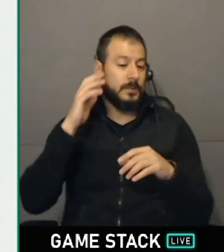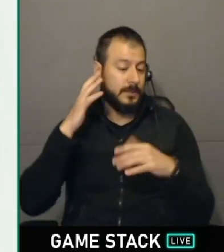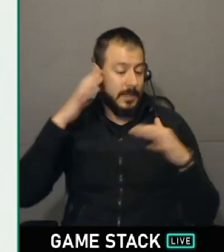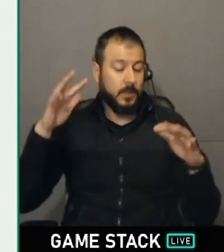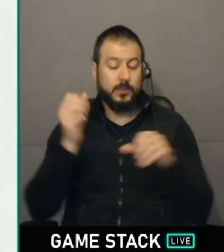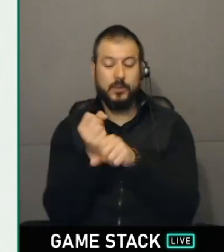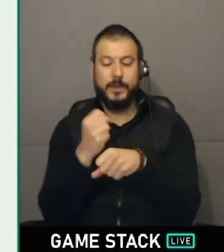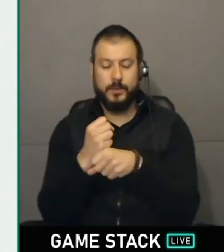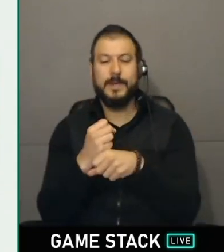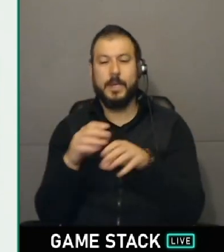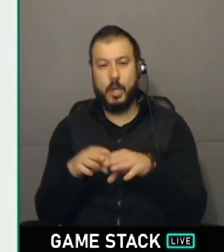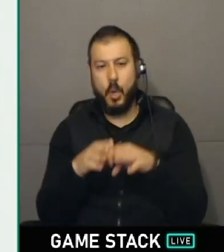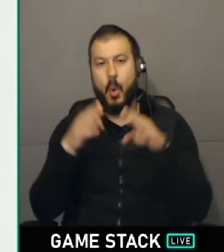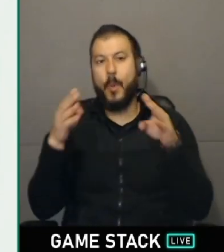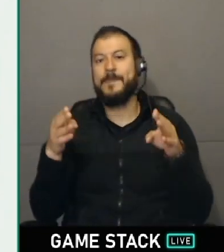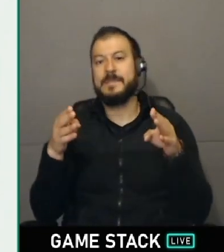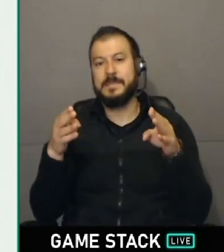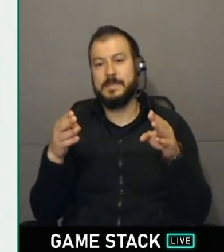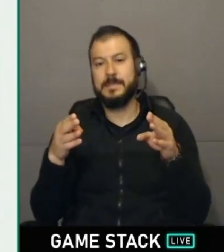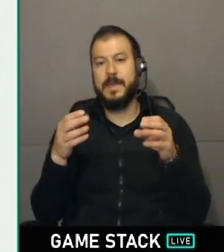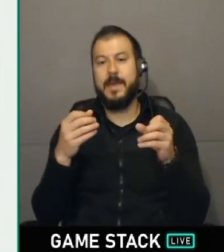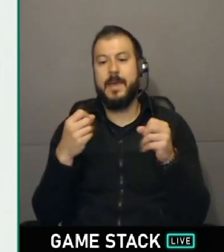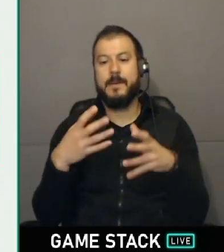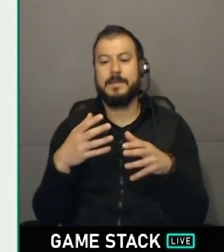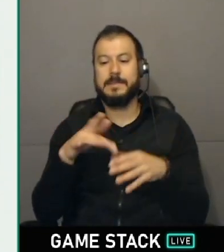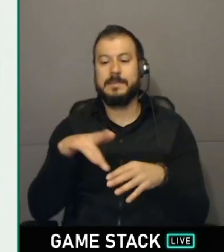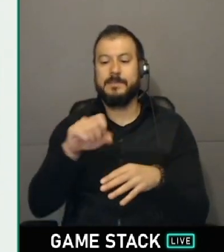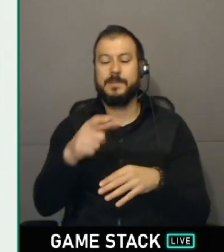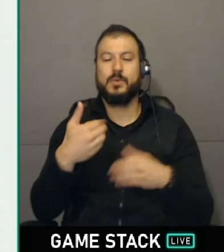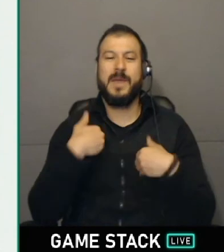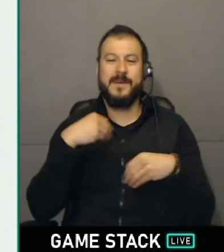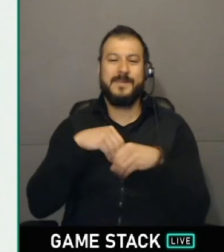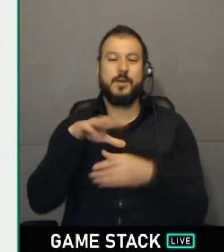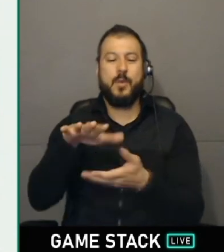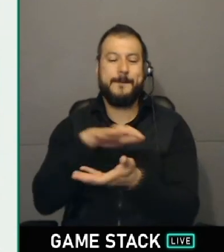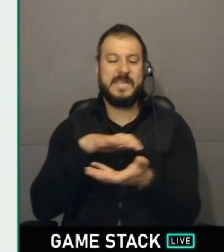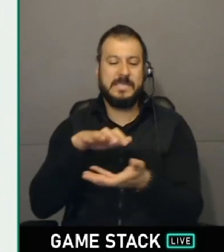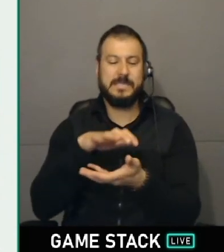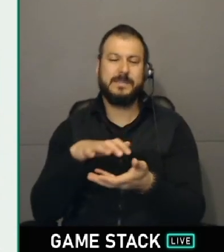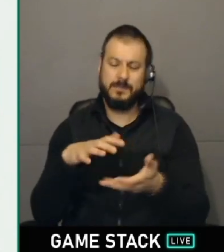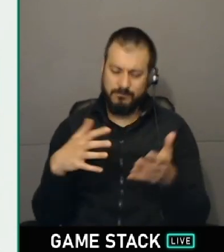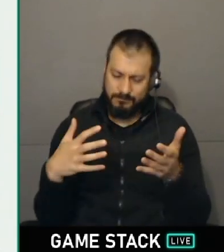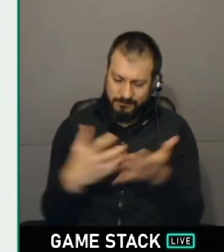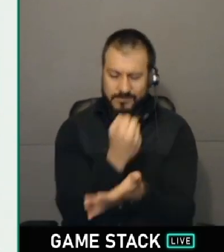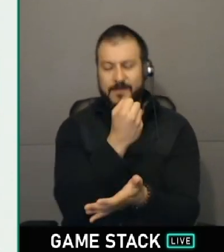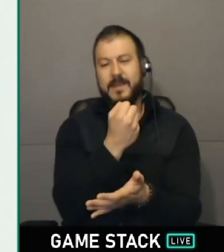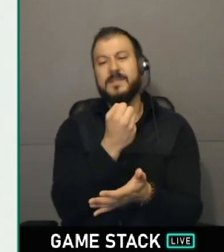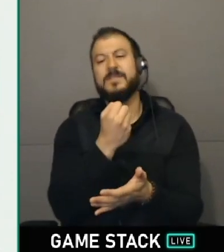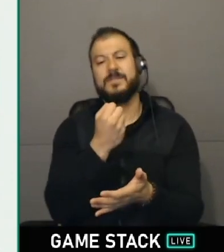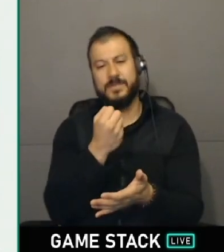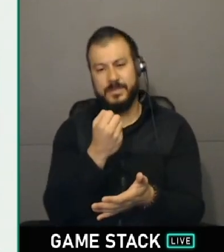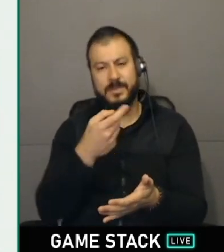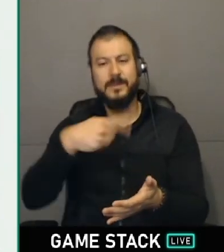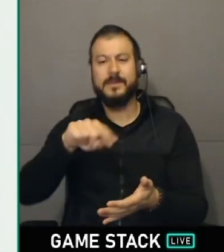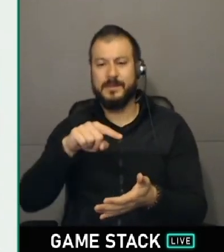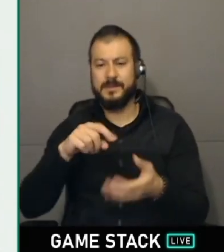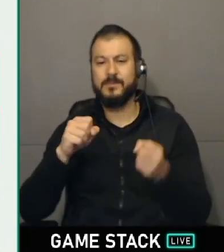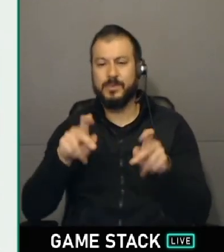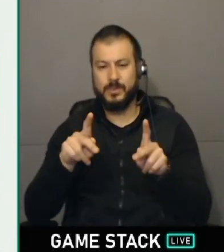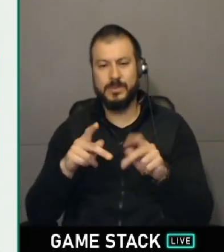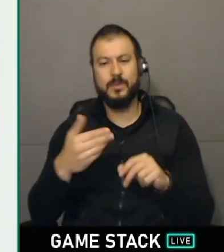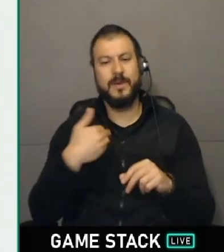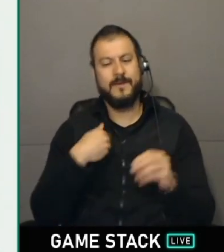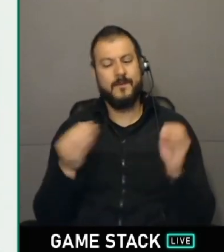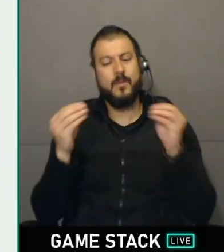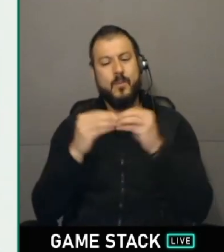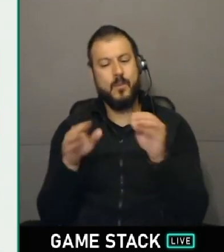opens up the amount of space that you have for your mix. So take advantage of this. You have more room to